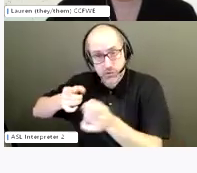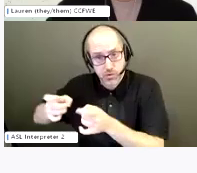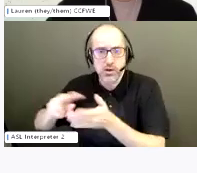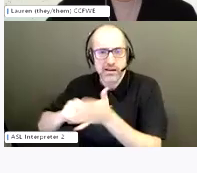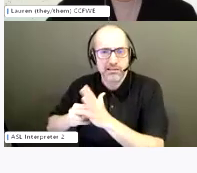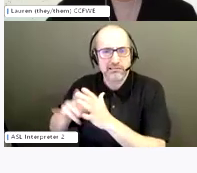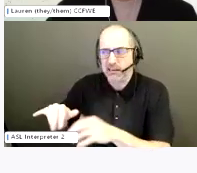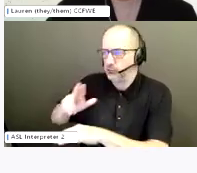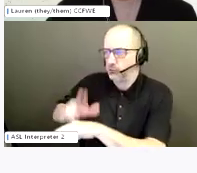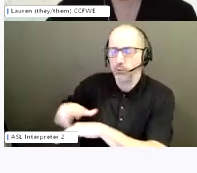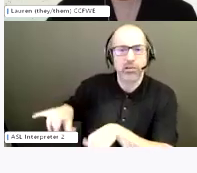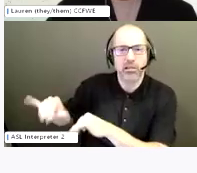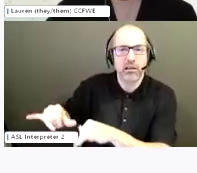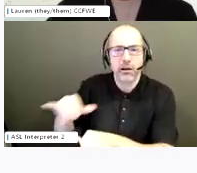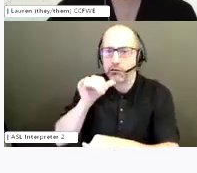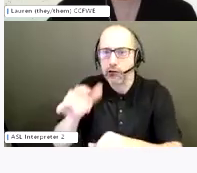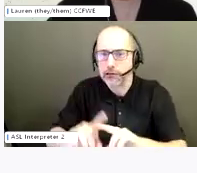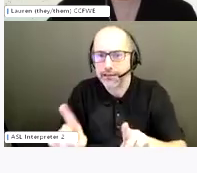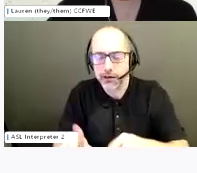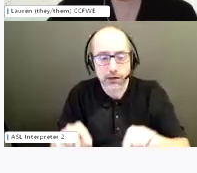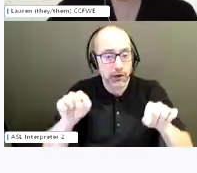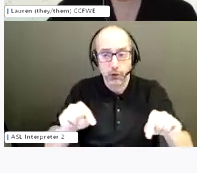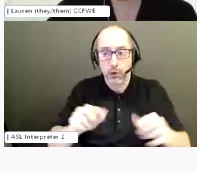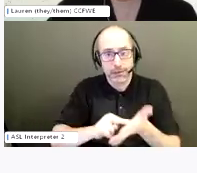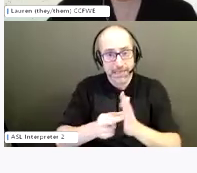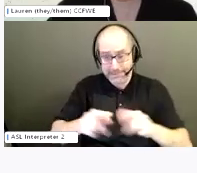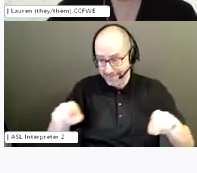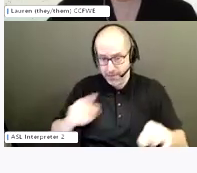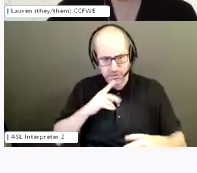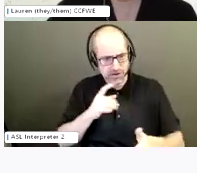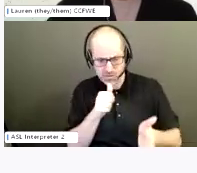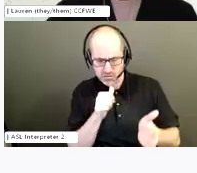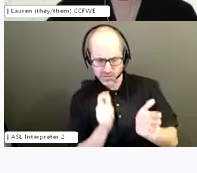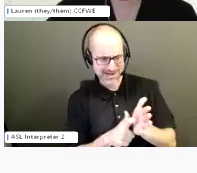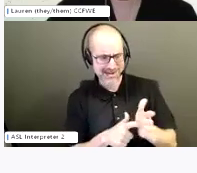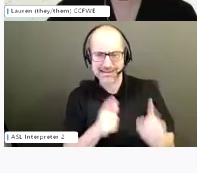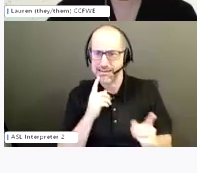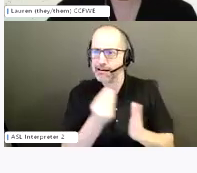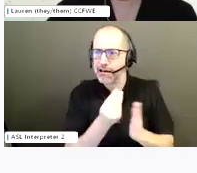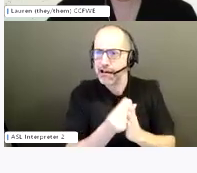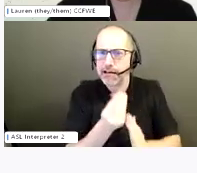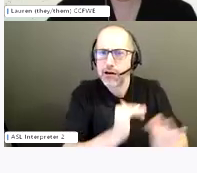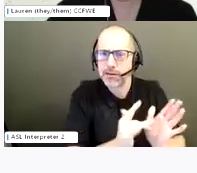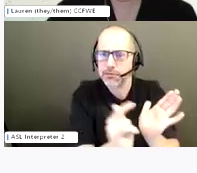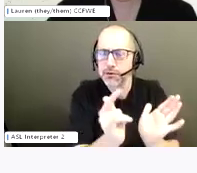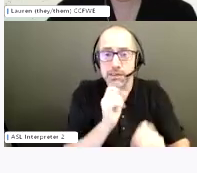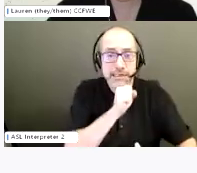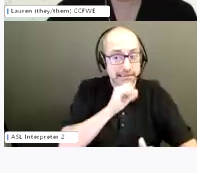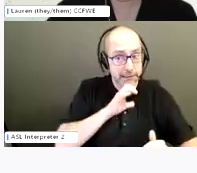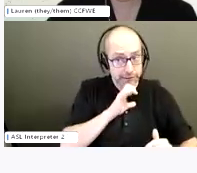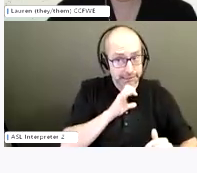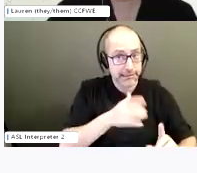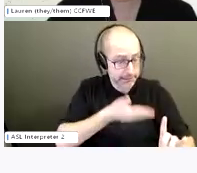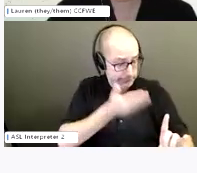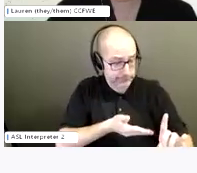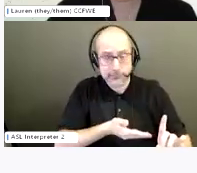difficult for survivors to recognize certain behaviors as economic abuse. For senior survivors, particularly those who have